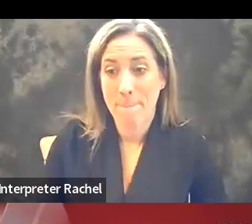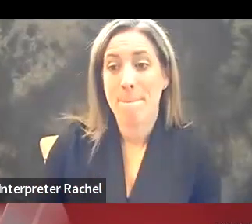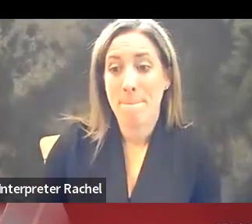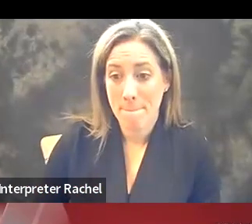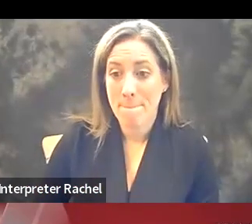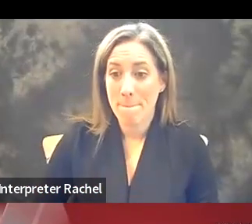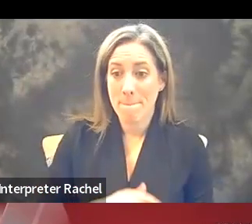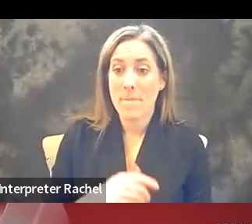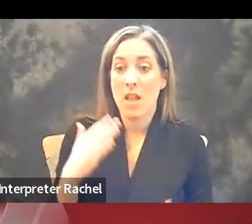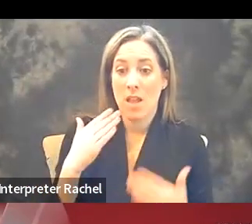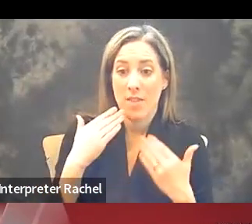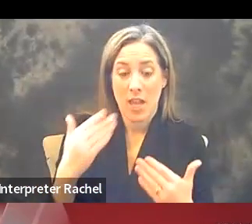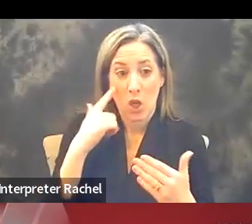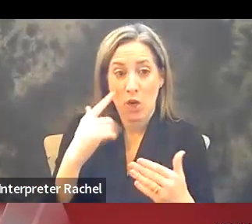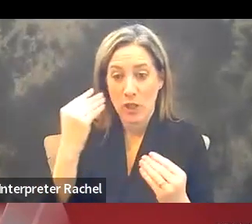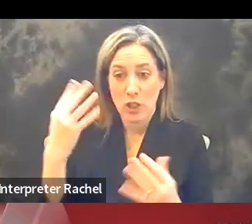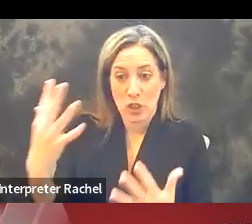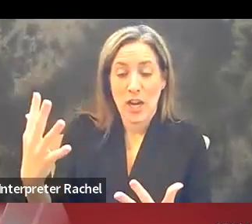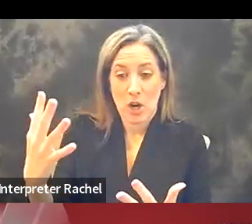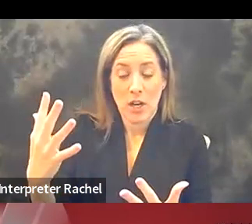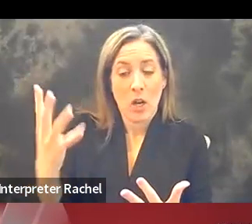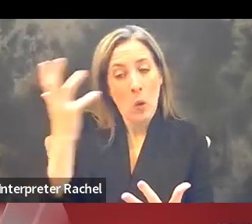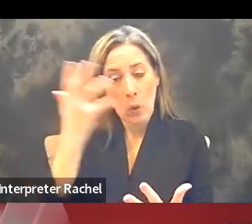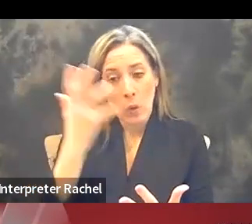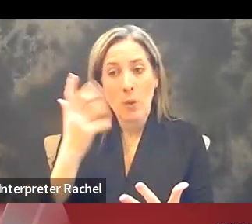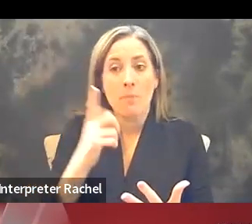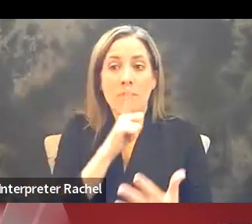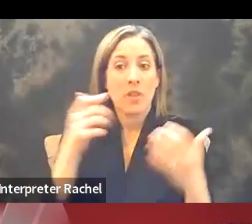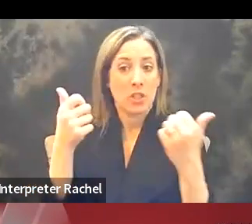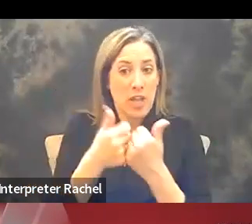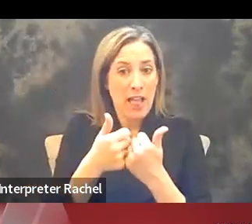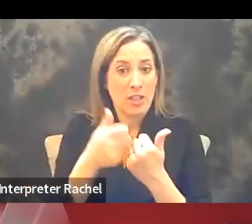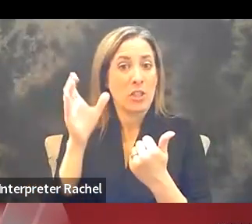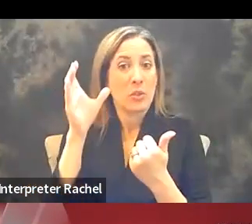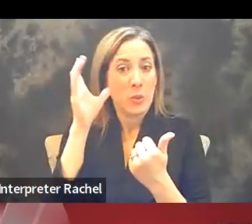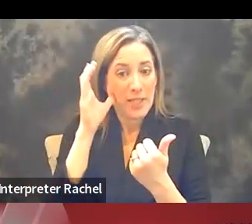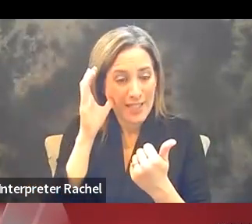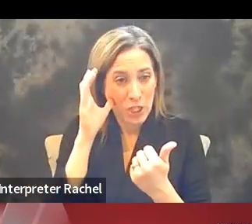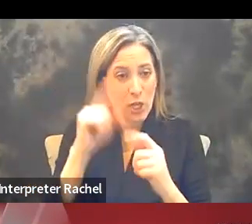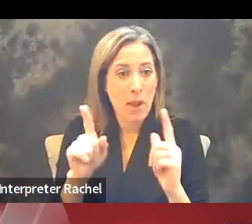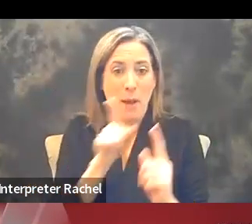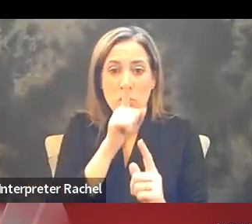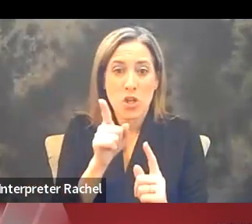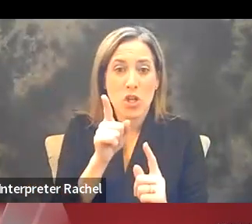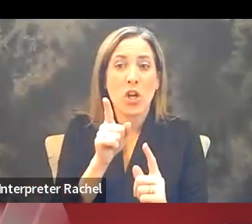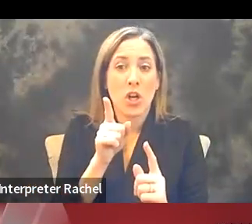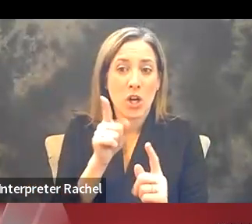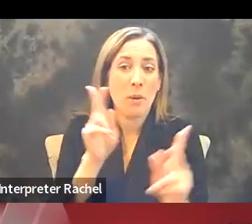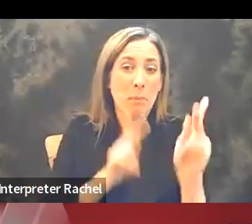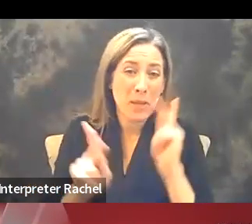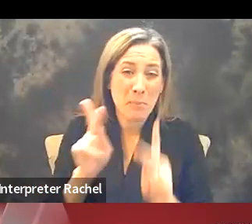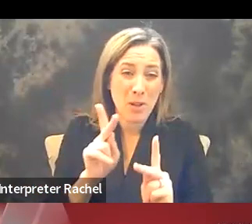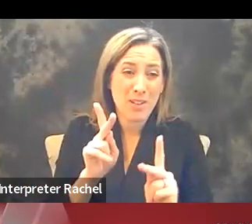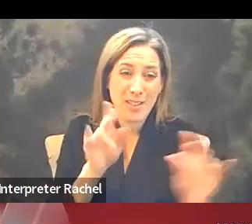Wow. Thank you for sharing that. I think it can be challenging to share challenges, but I'm sure there's people like the participant that submitted that question on